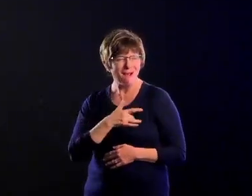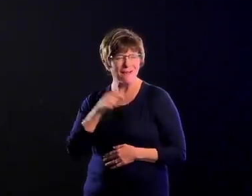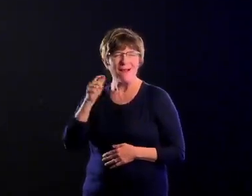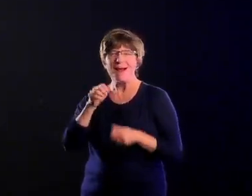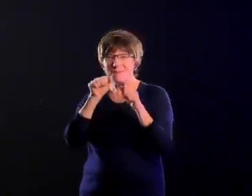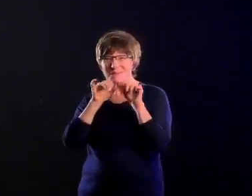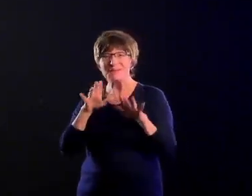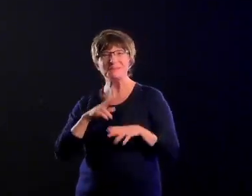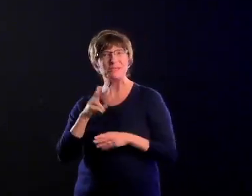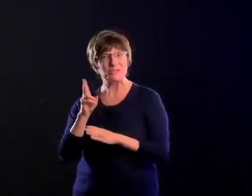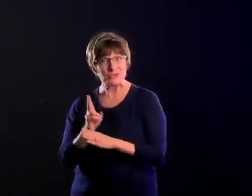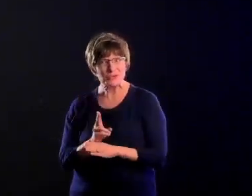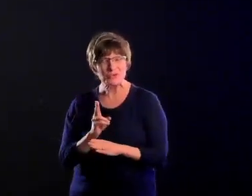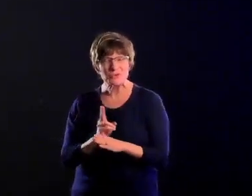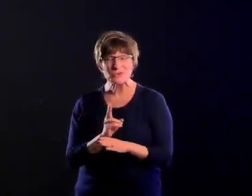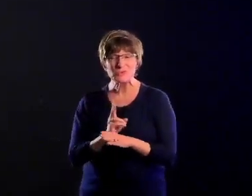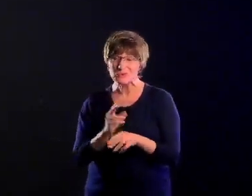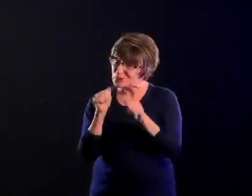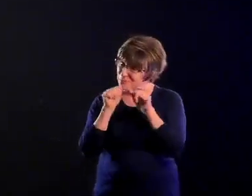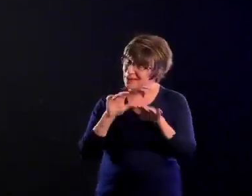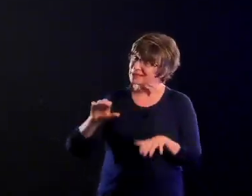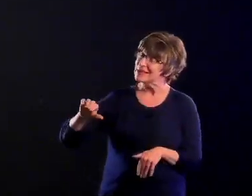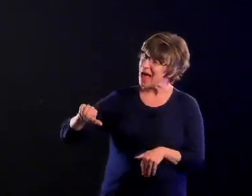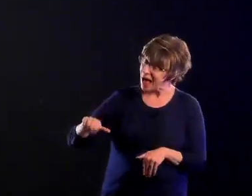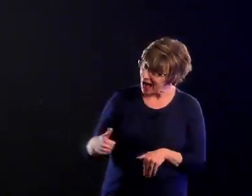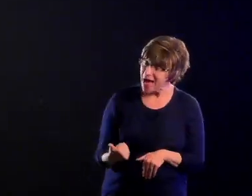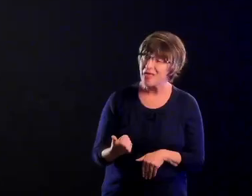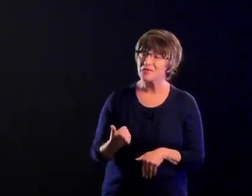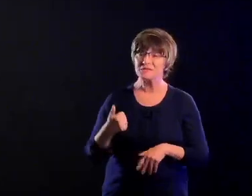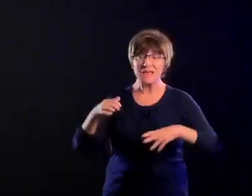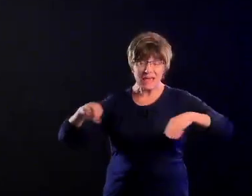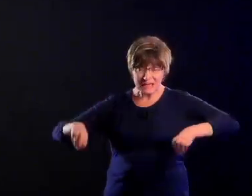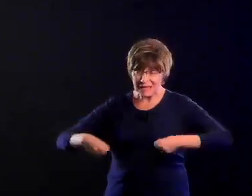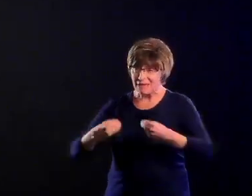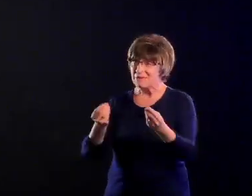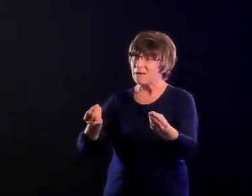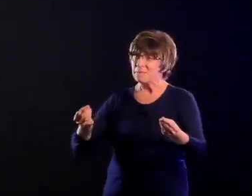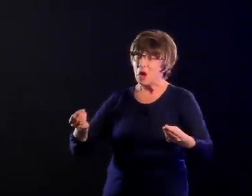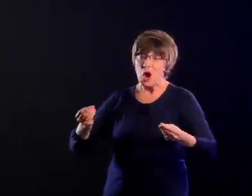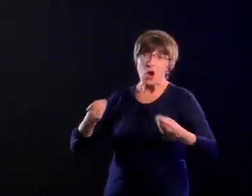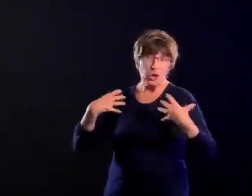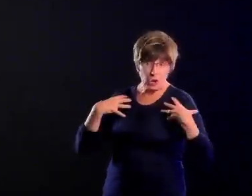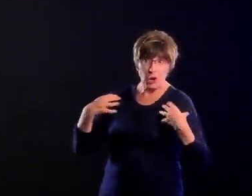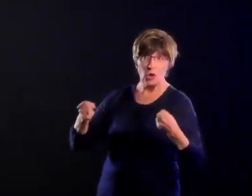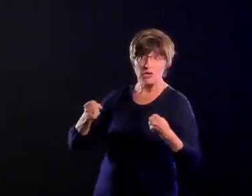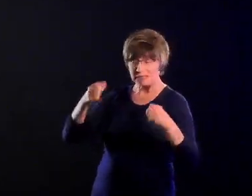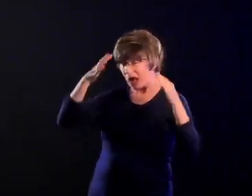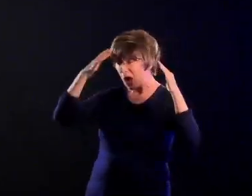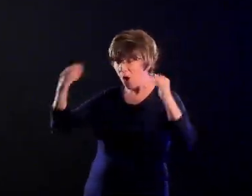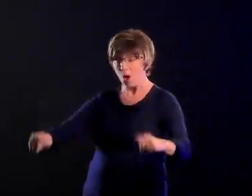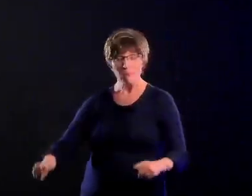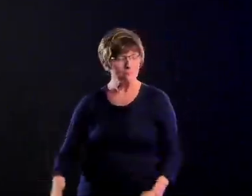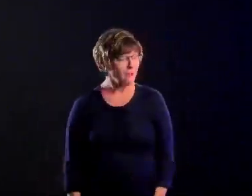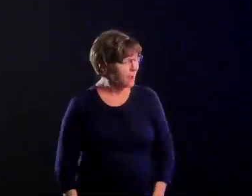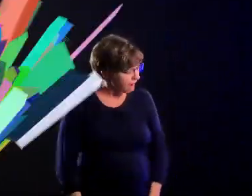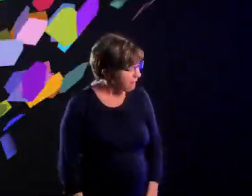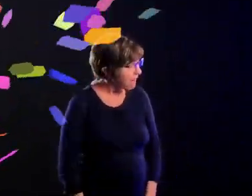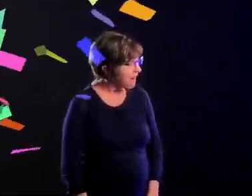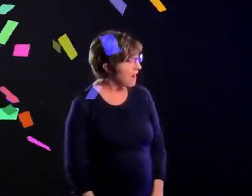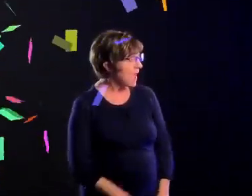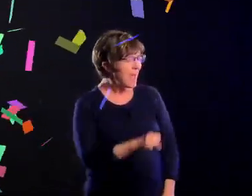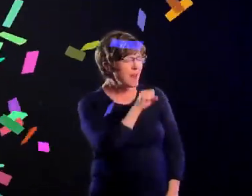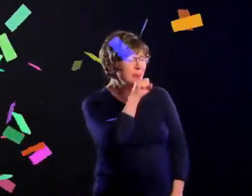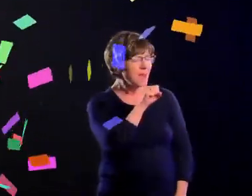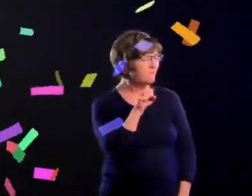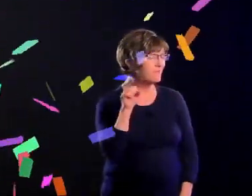use that to bless others, instead to give them courage or to give them hope. I love Amen. That, Lana. Would you Amen. Celebrate